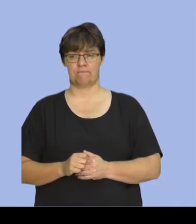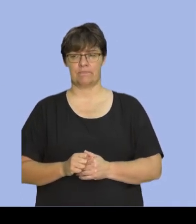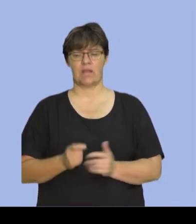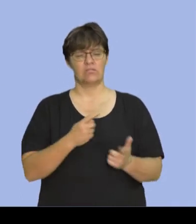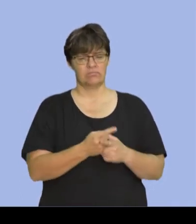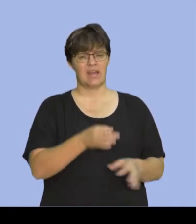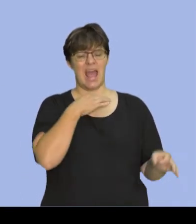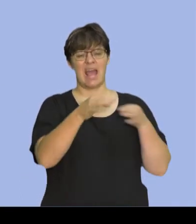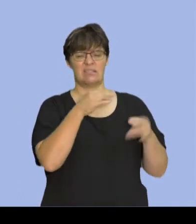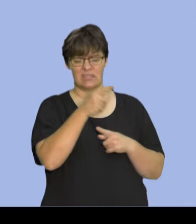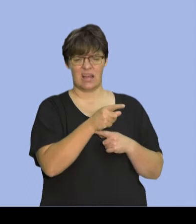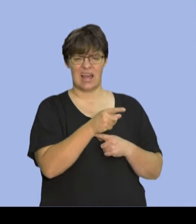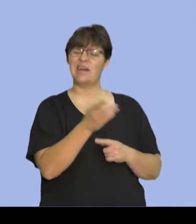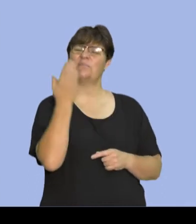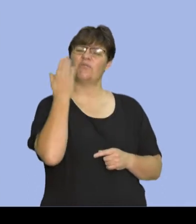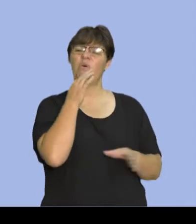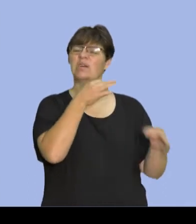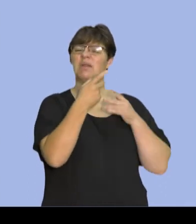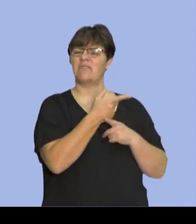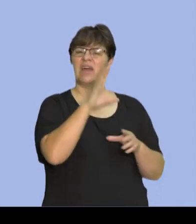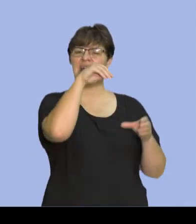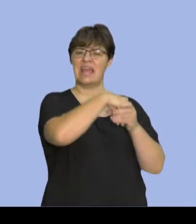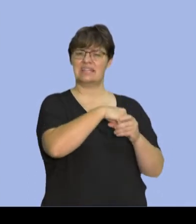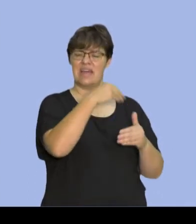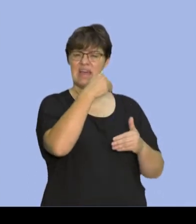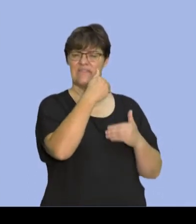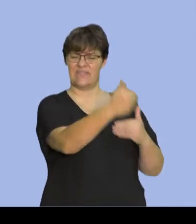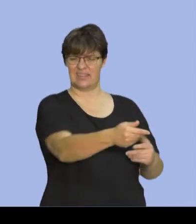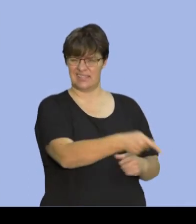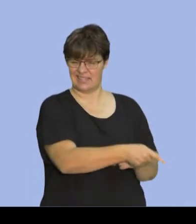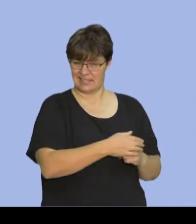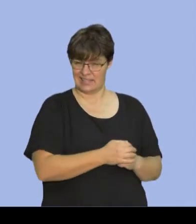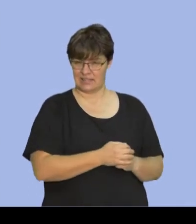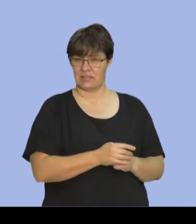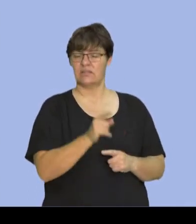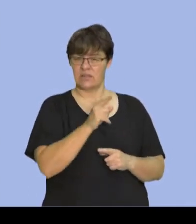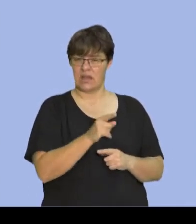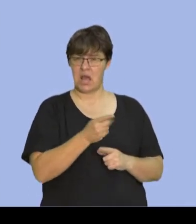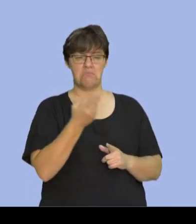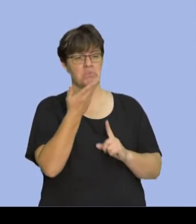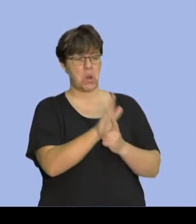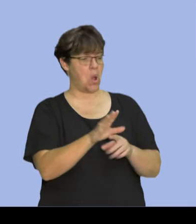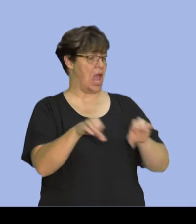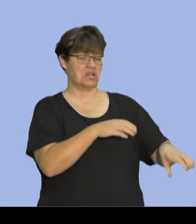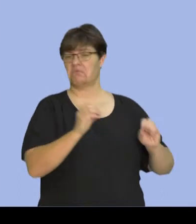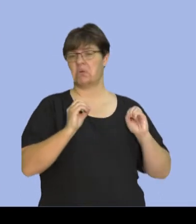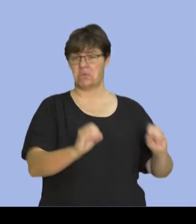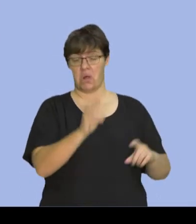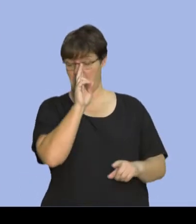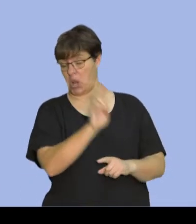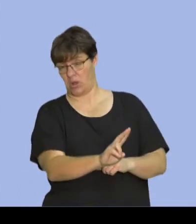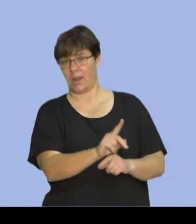Let's try and unpack and recollect what happened in interphase. So cells may appear inactive during this phase, but they